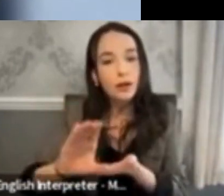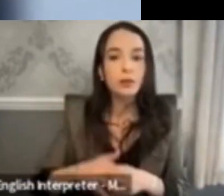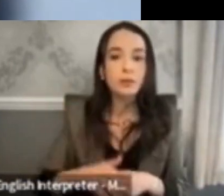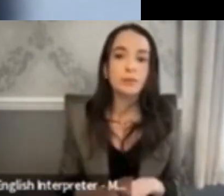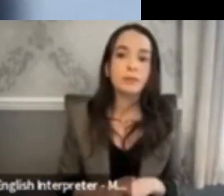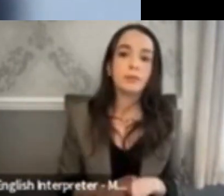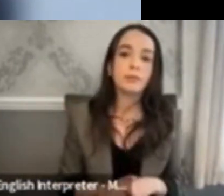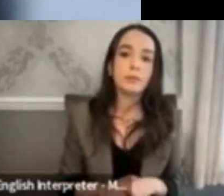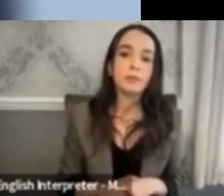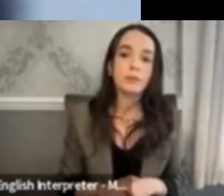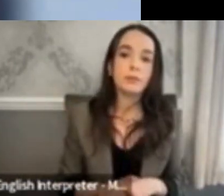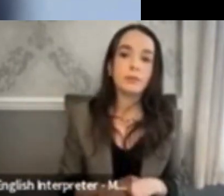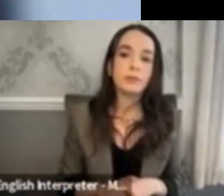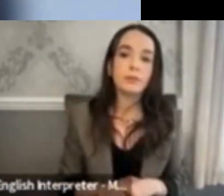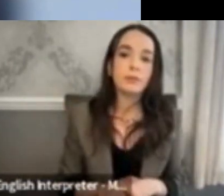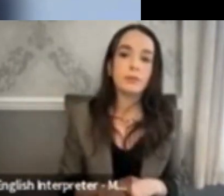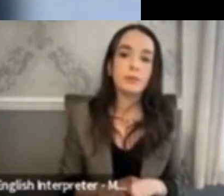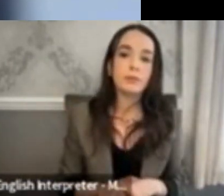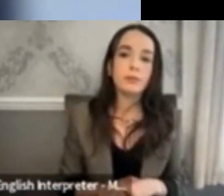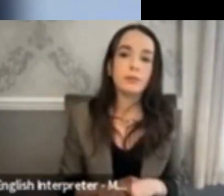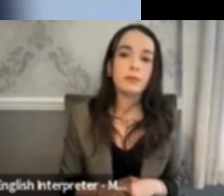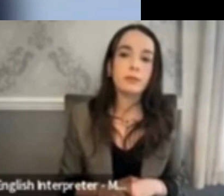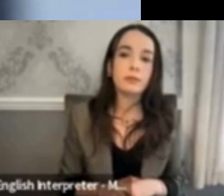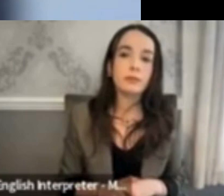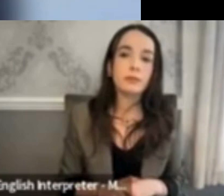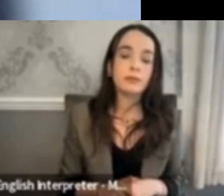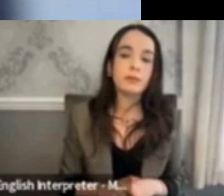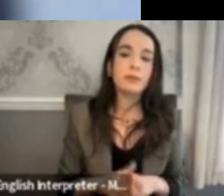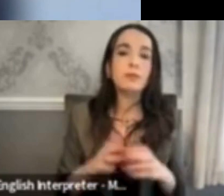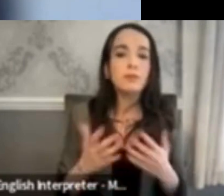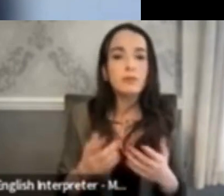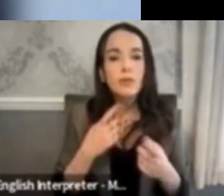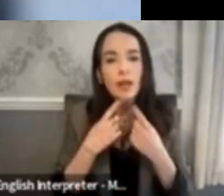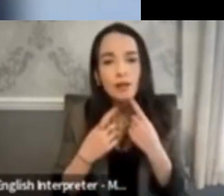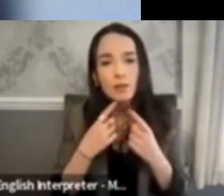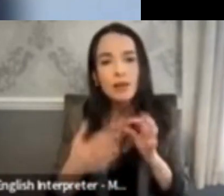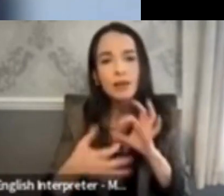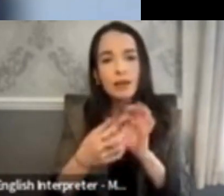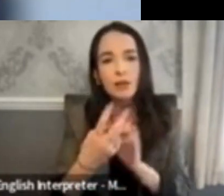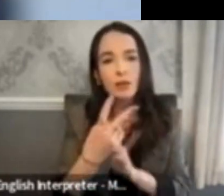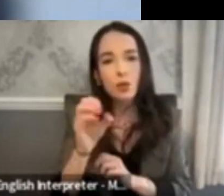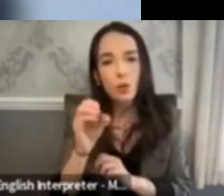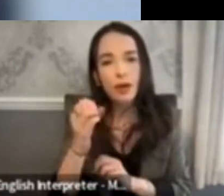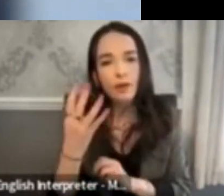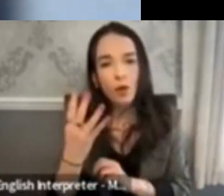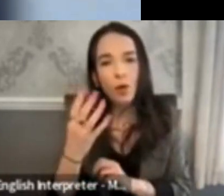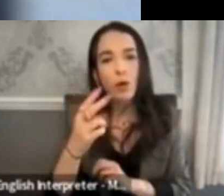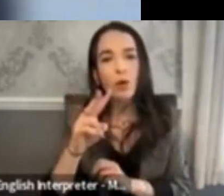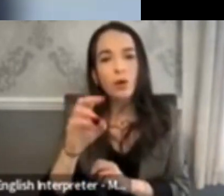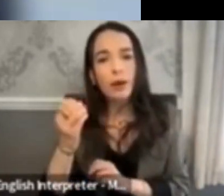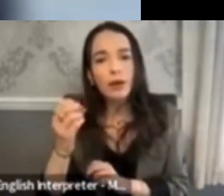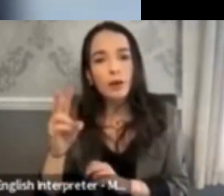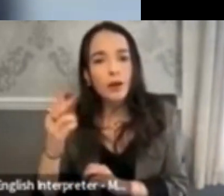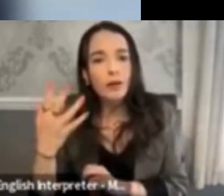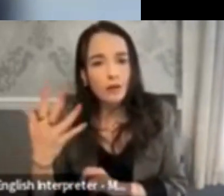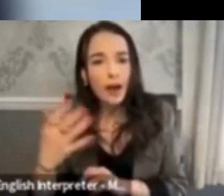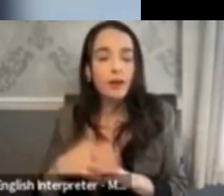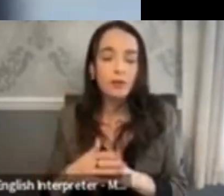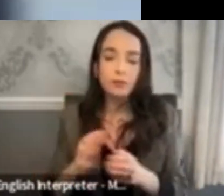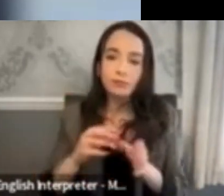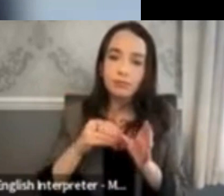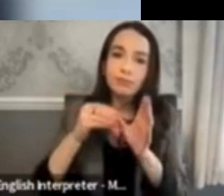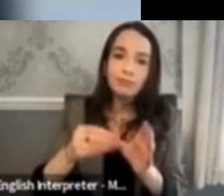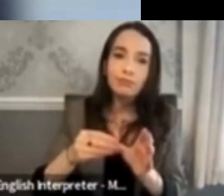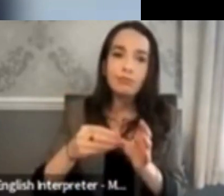capital were published for academic year 24-25 with the application guidance, and indeed then